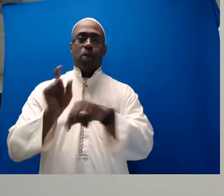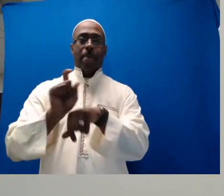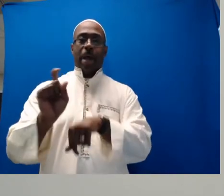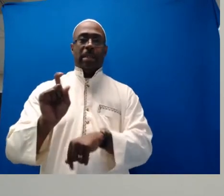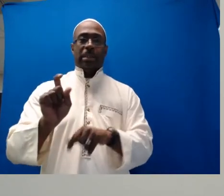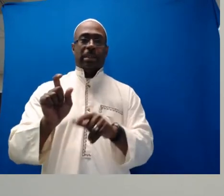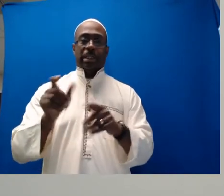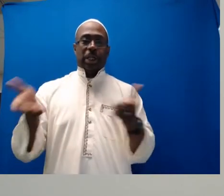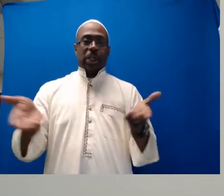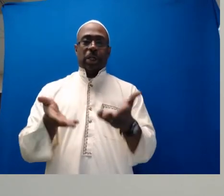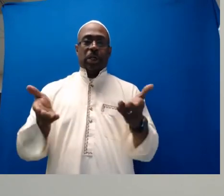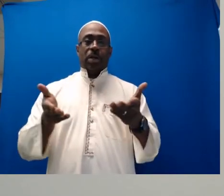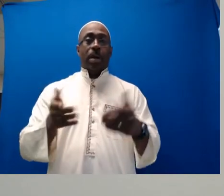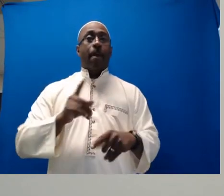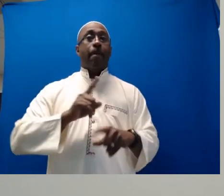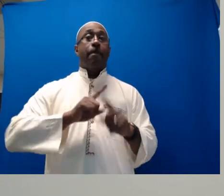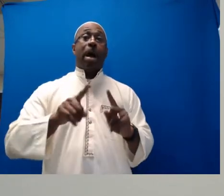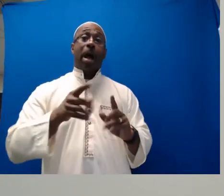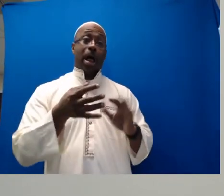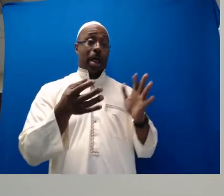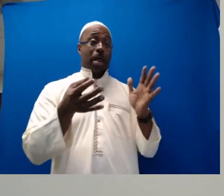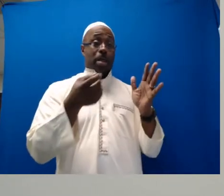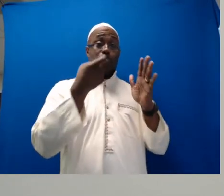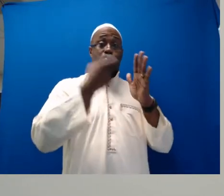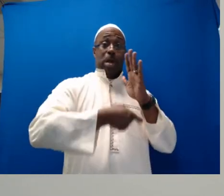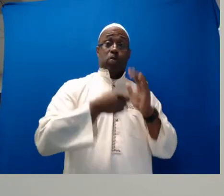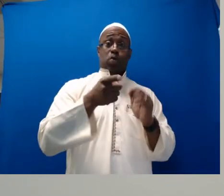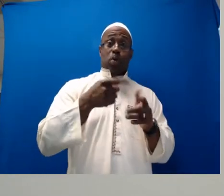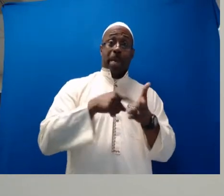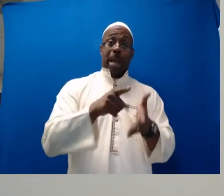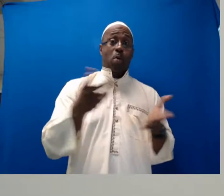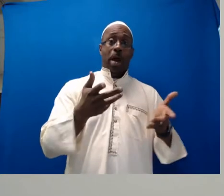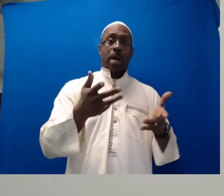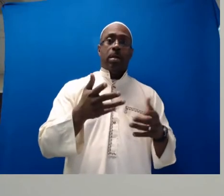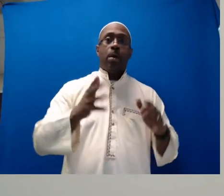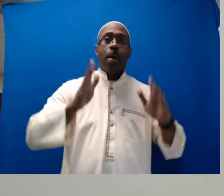there is a price for attending, and that price is that you pay attention.